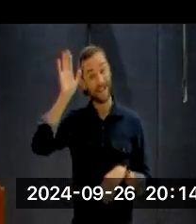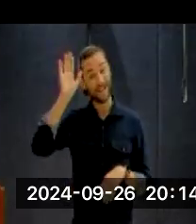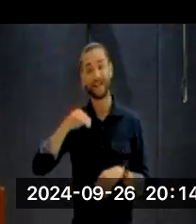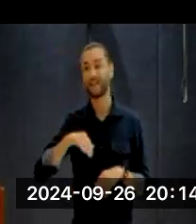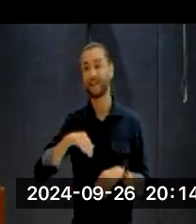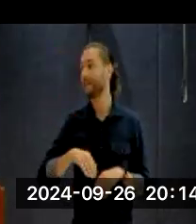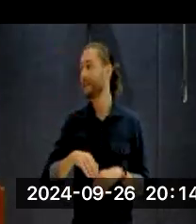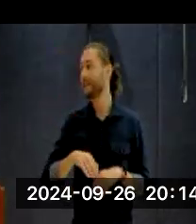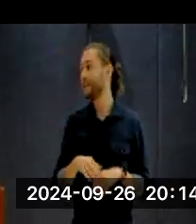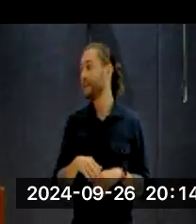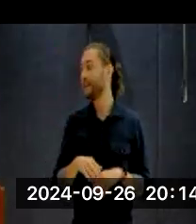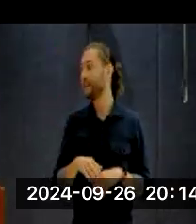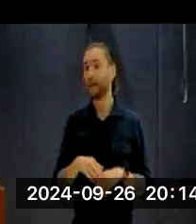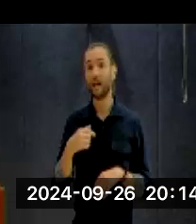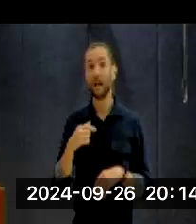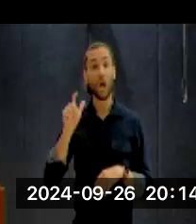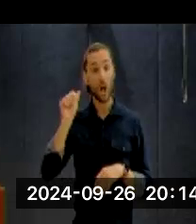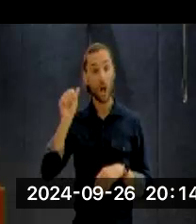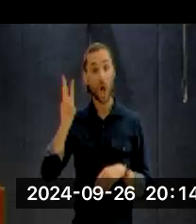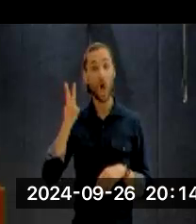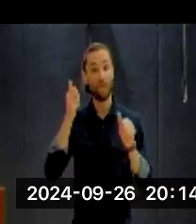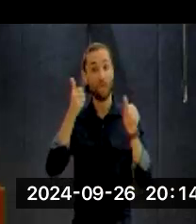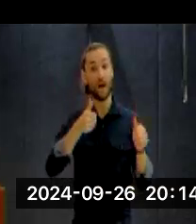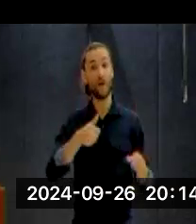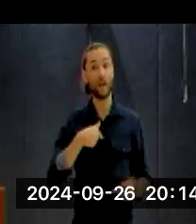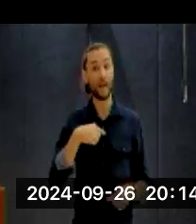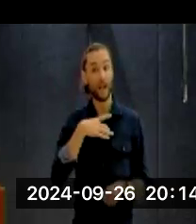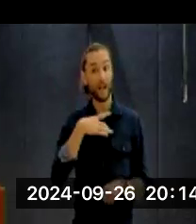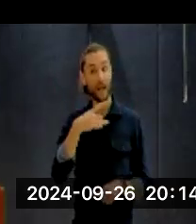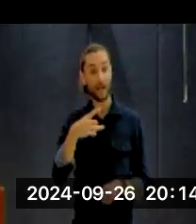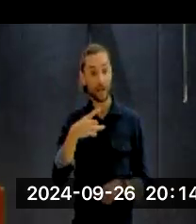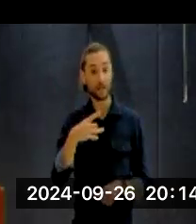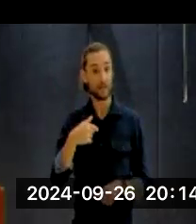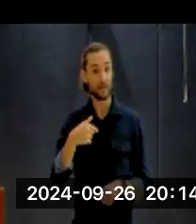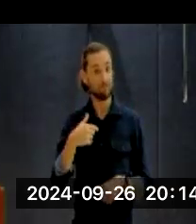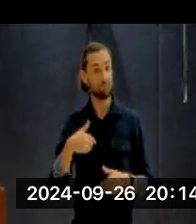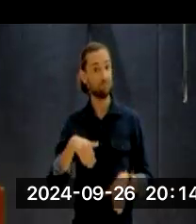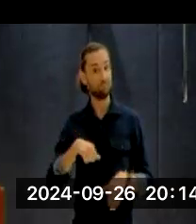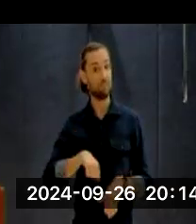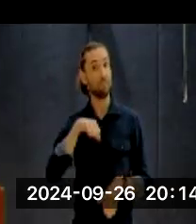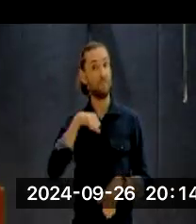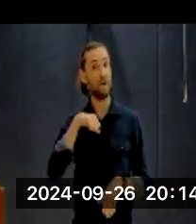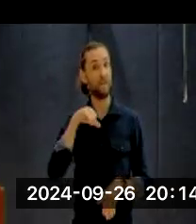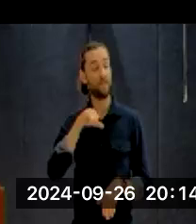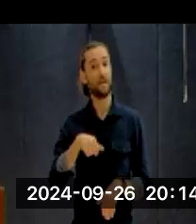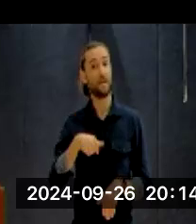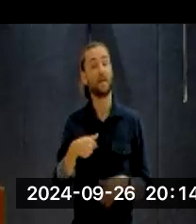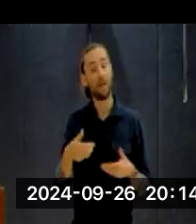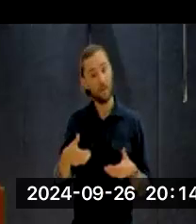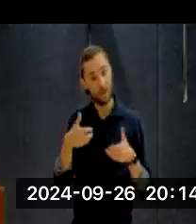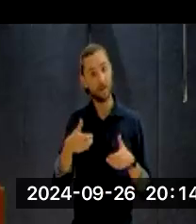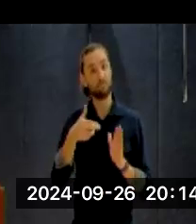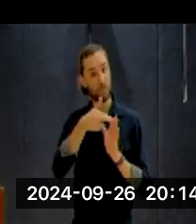I like following the law. I think, I take pride in that, right? I want to be able to follow the rules